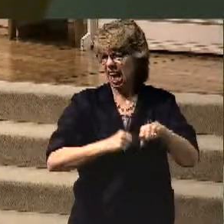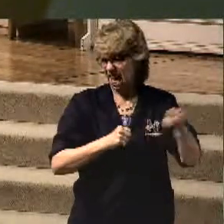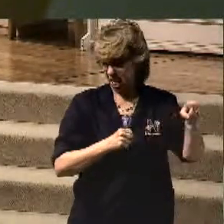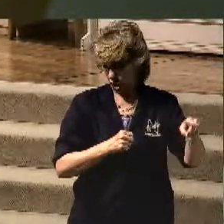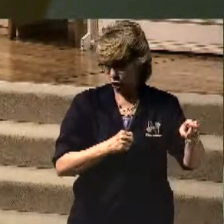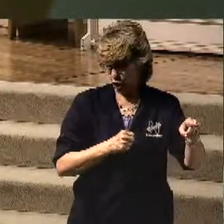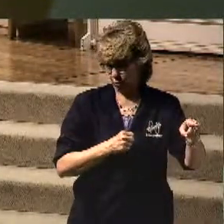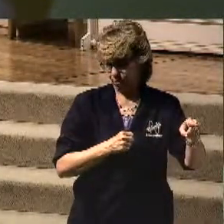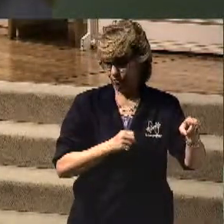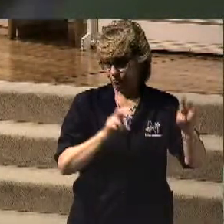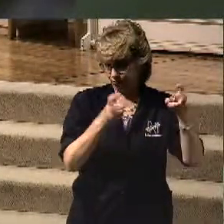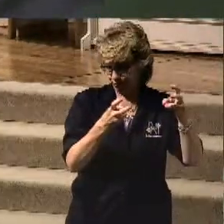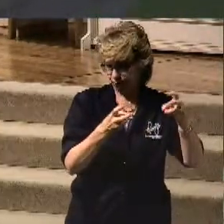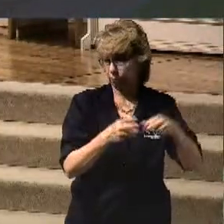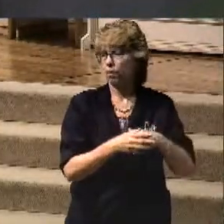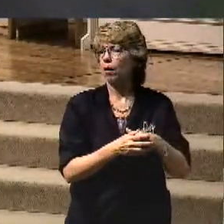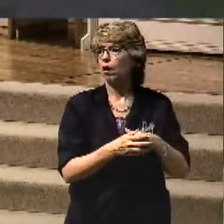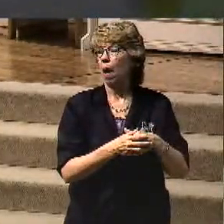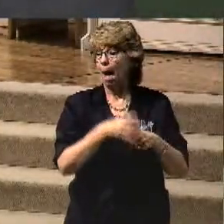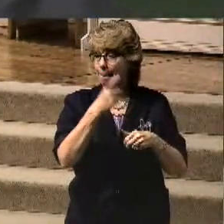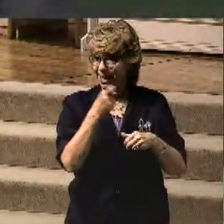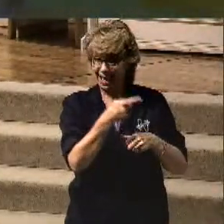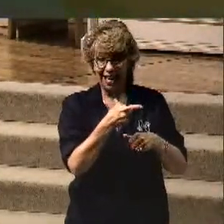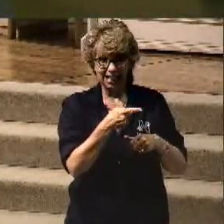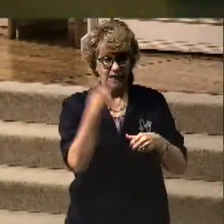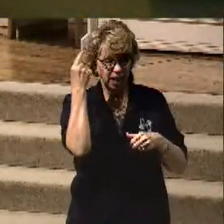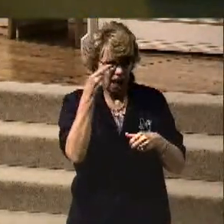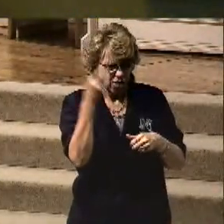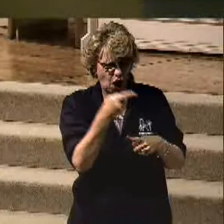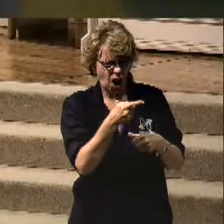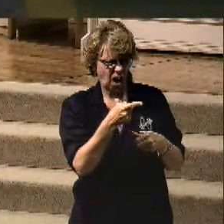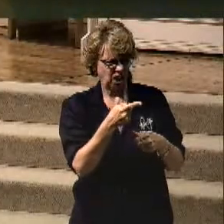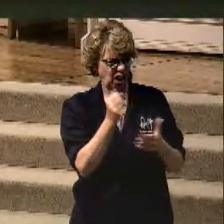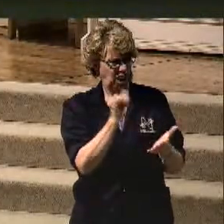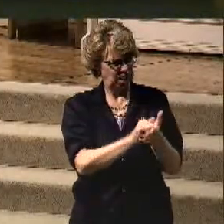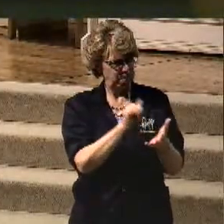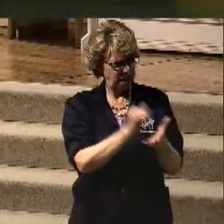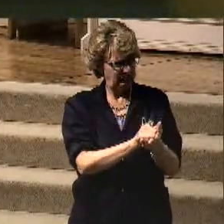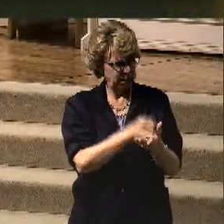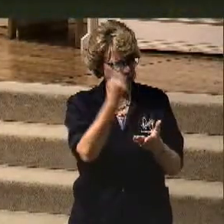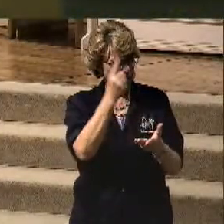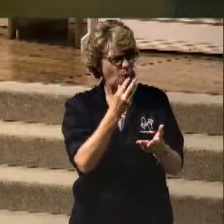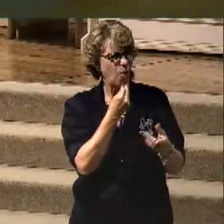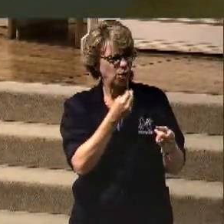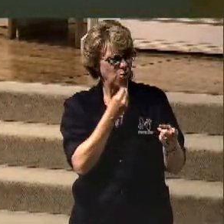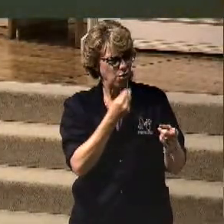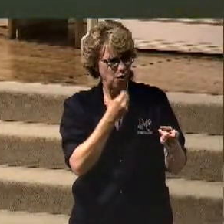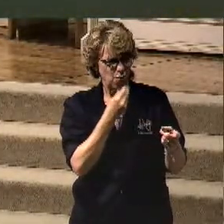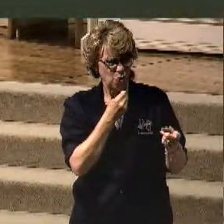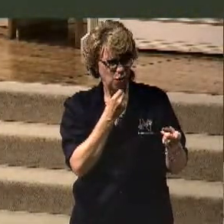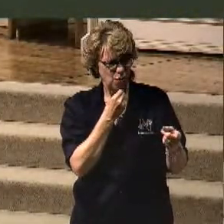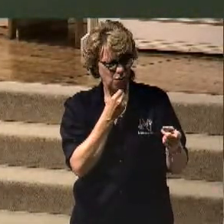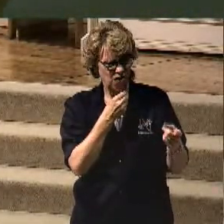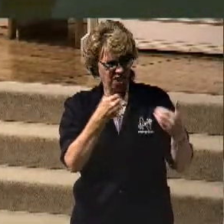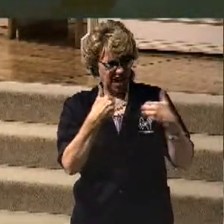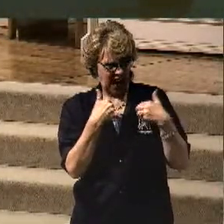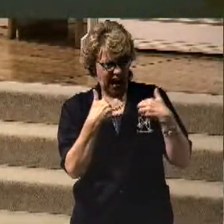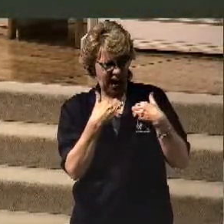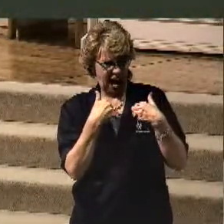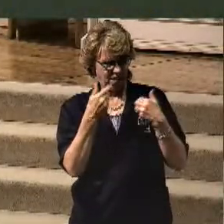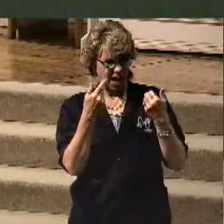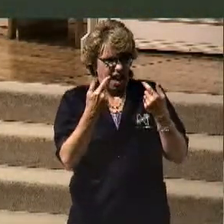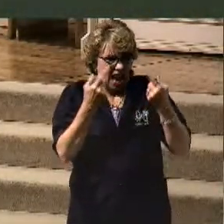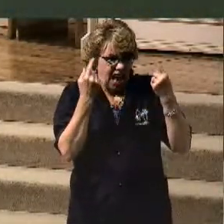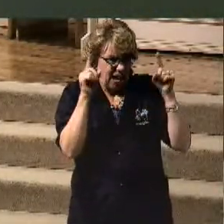okay? And because it seemed impossible for the Jews to have that